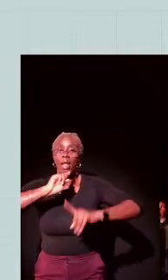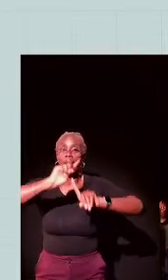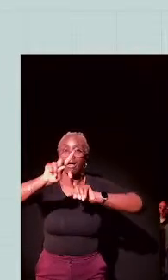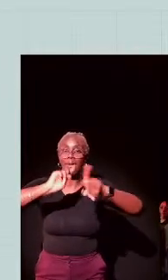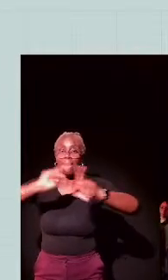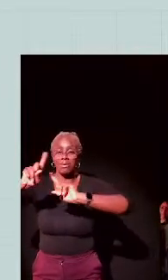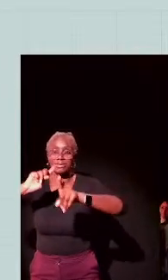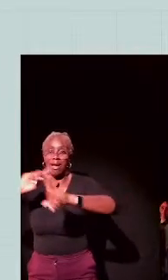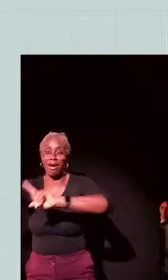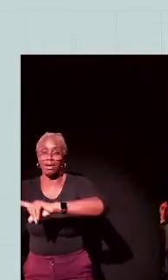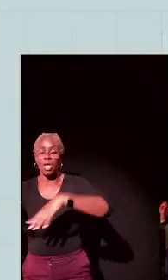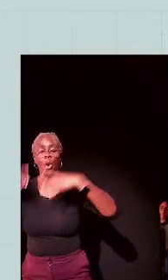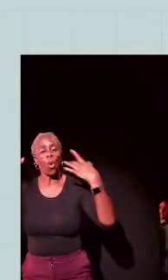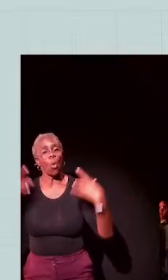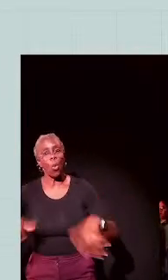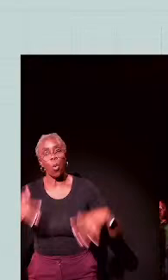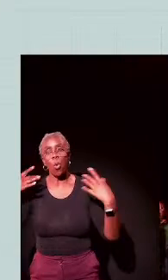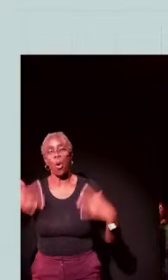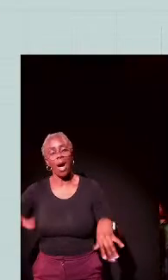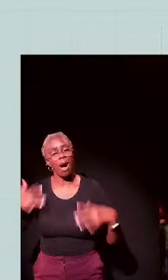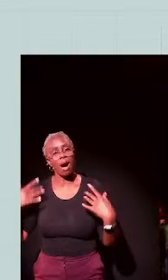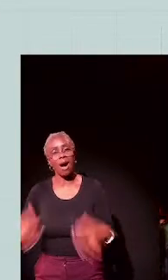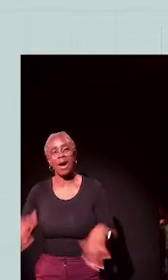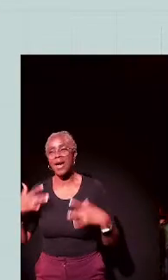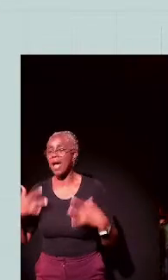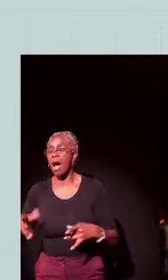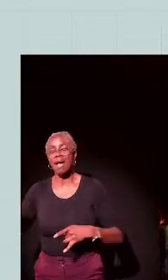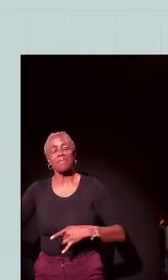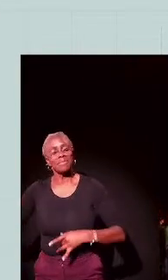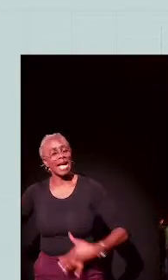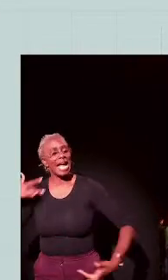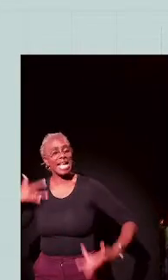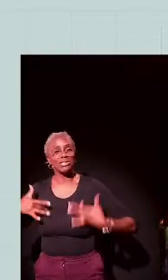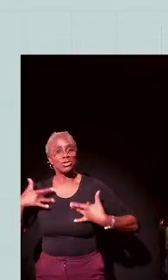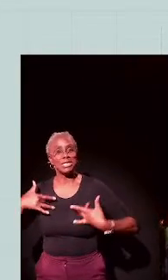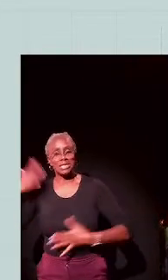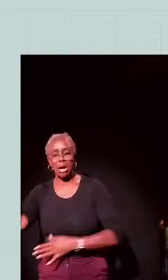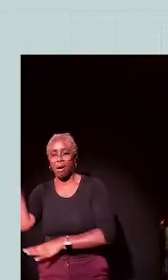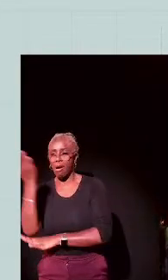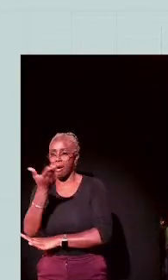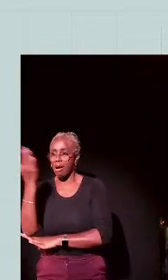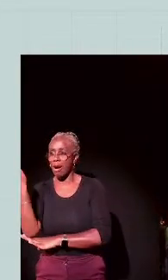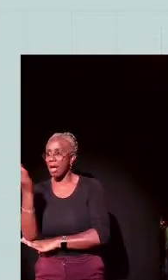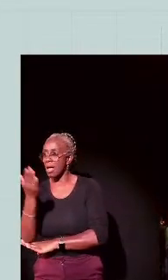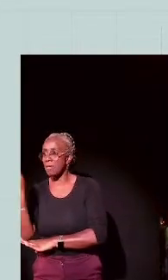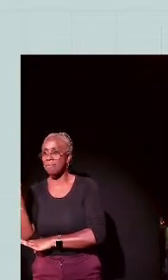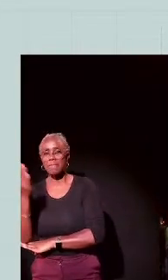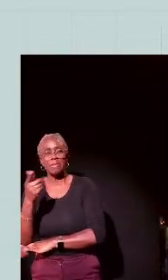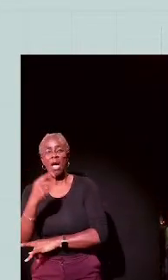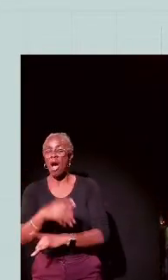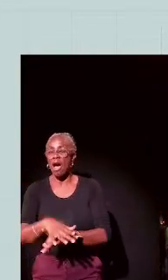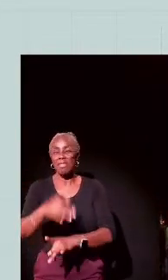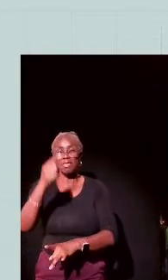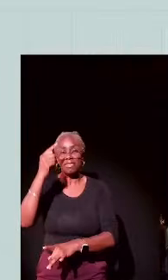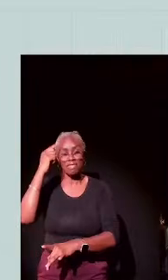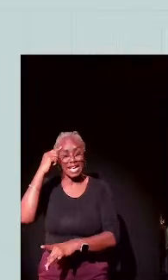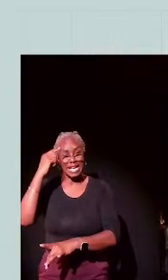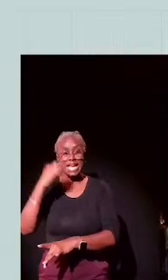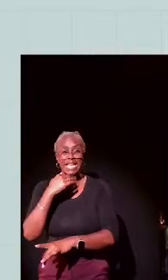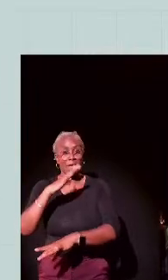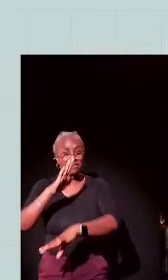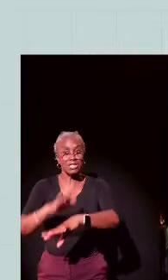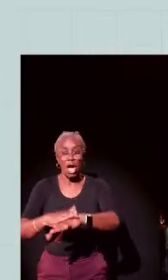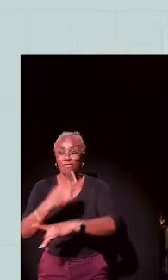amazing. Thanks, Hunaid. Super interesting presentation. I think we've probably got time for like one question, if anybody's got